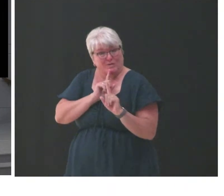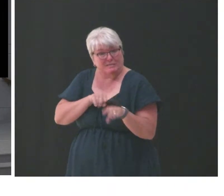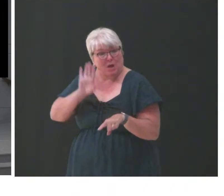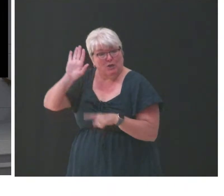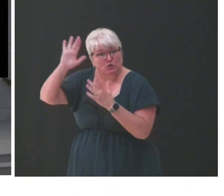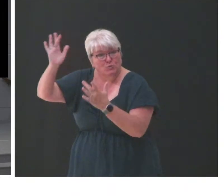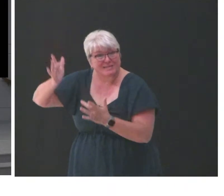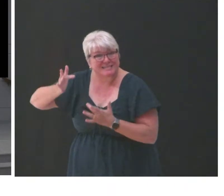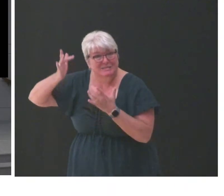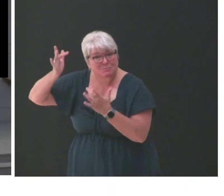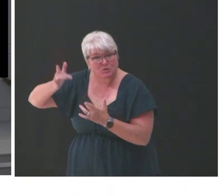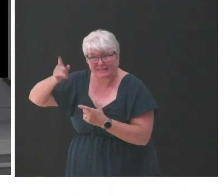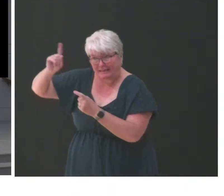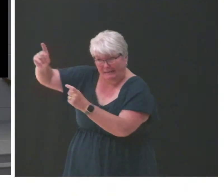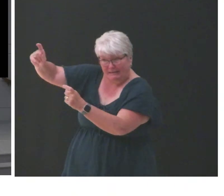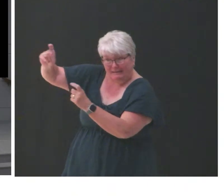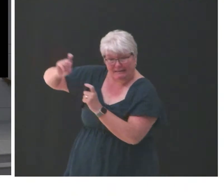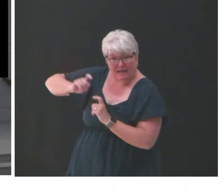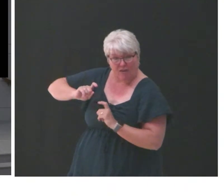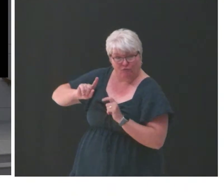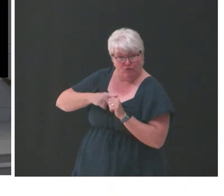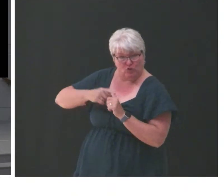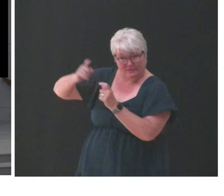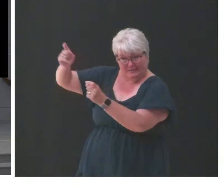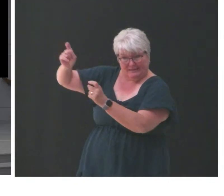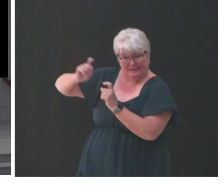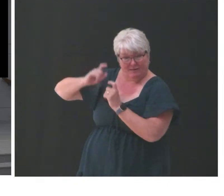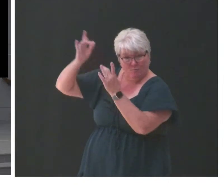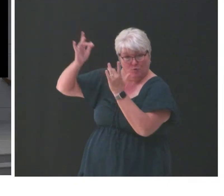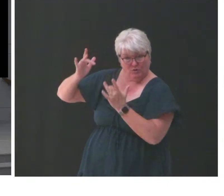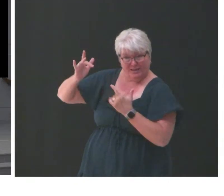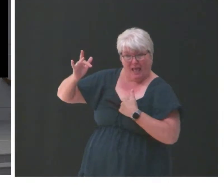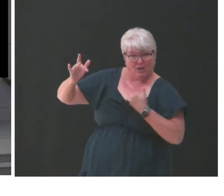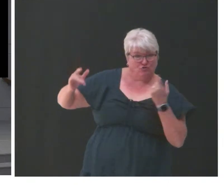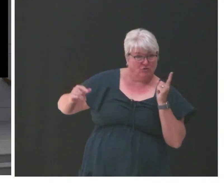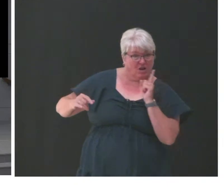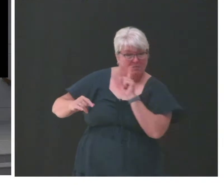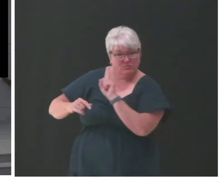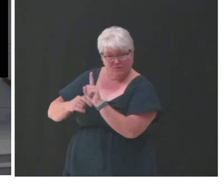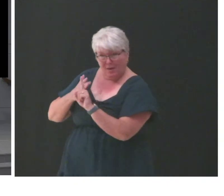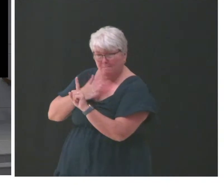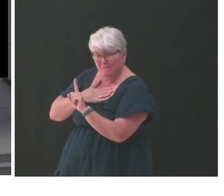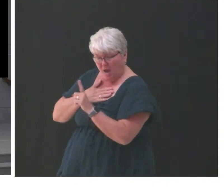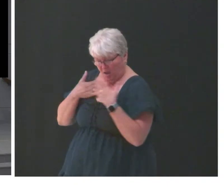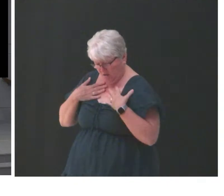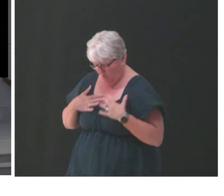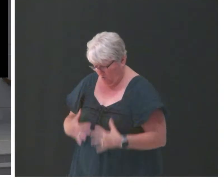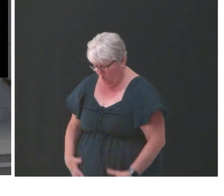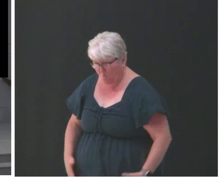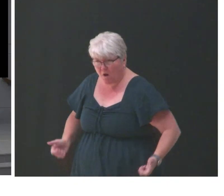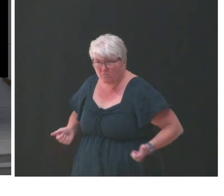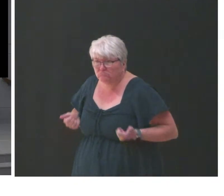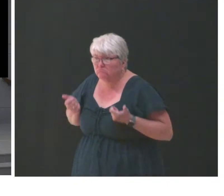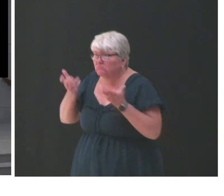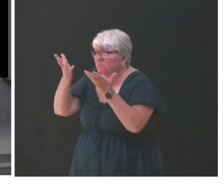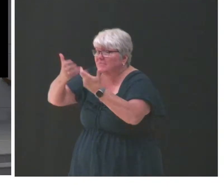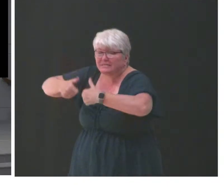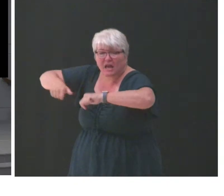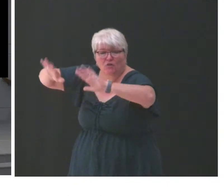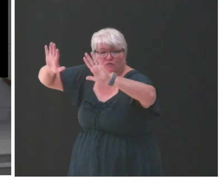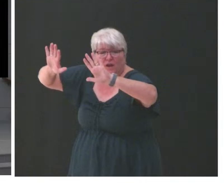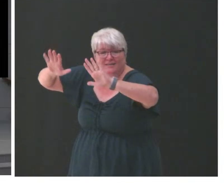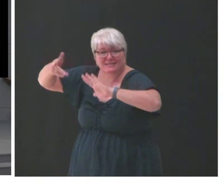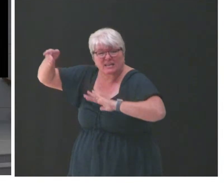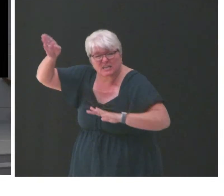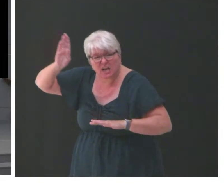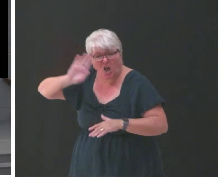his mercy, the gift that he gave first. I should come to him, presenting my whole body as a sacrifice. In other